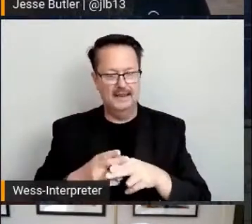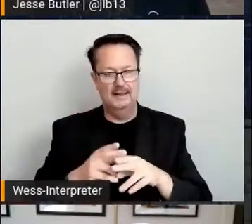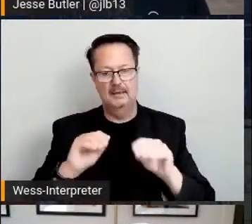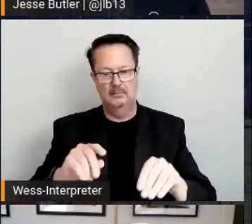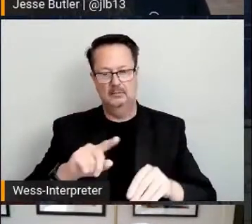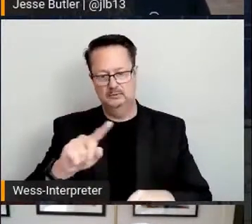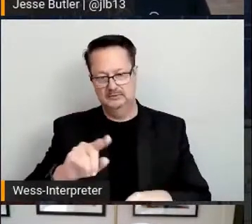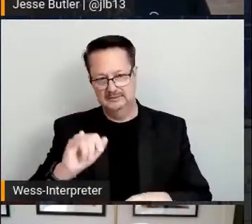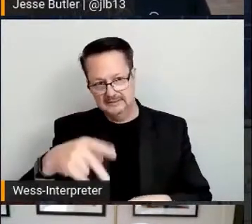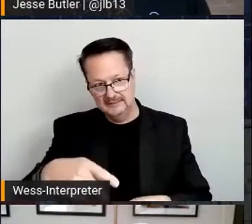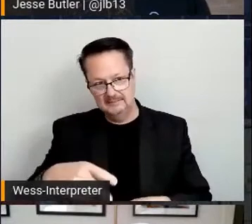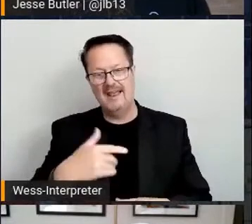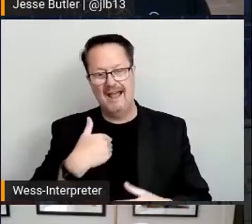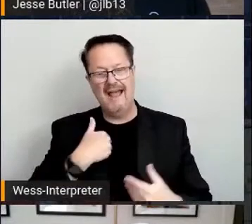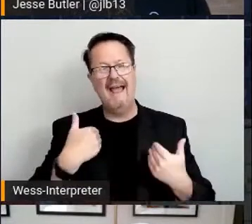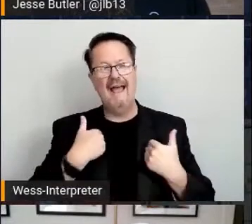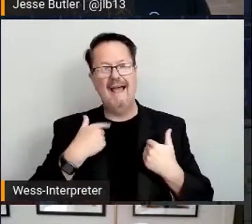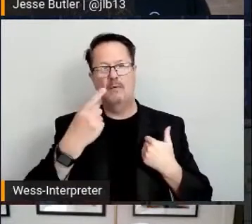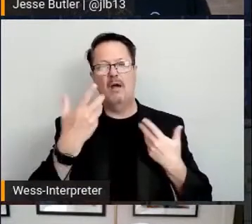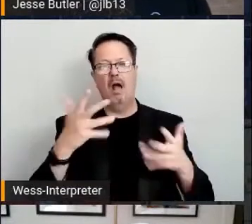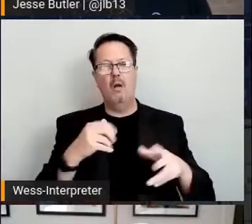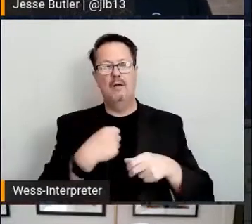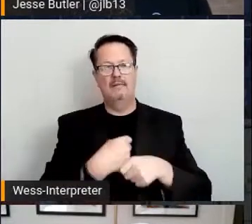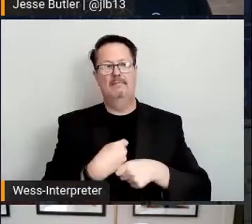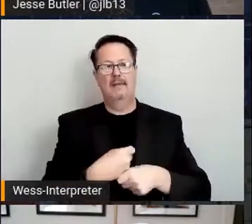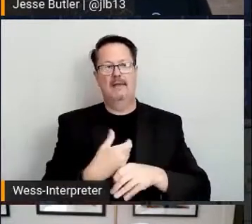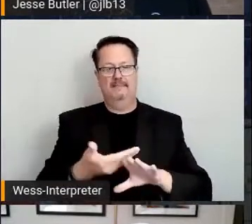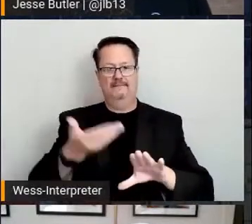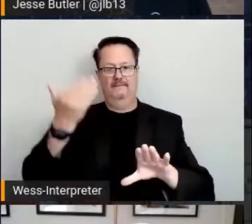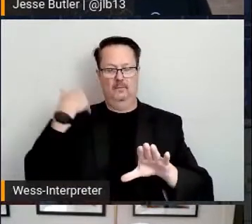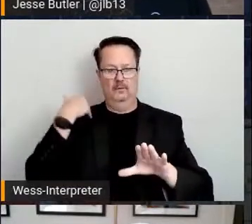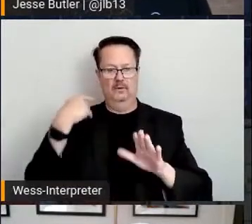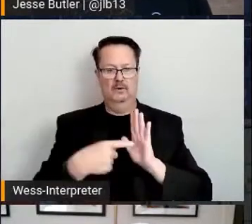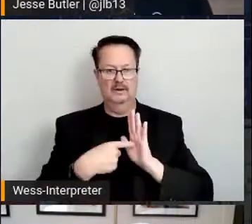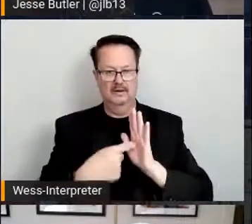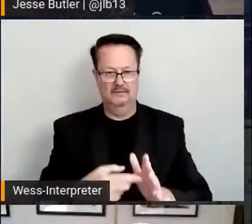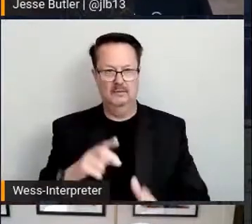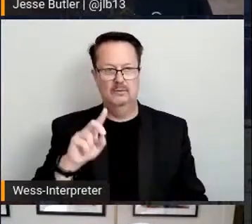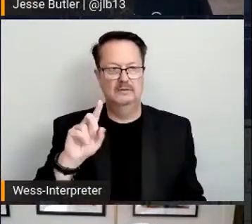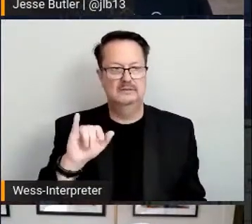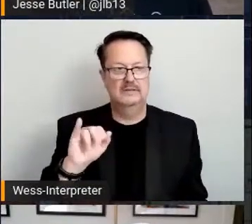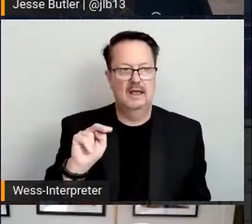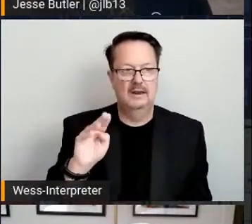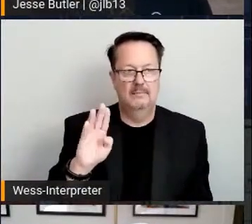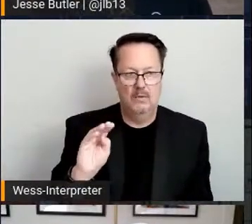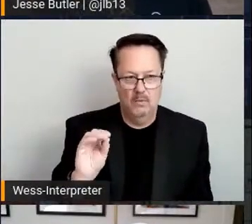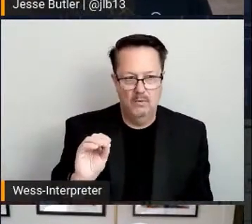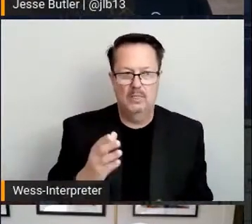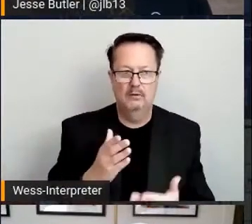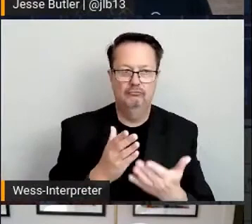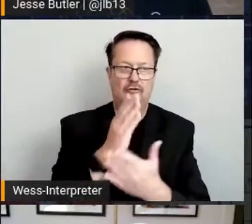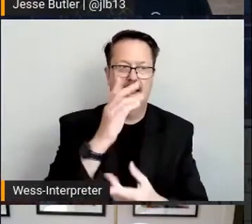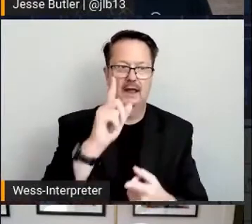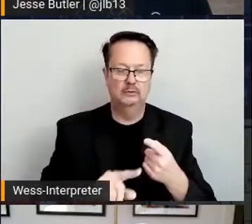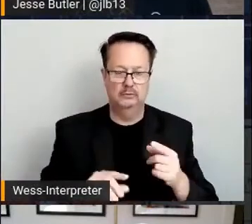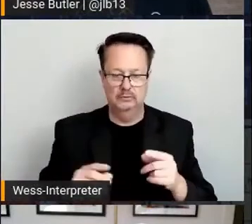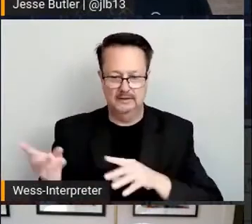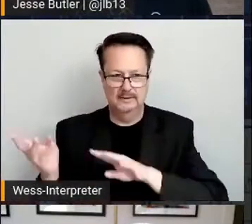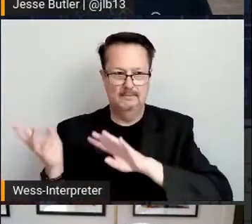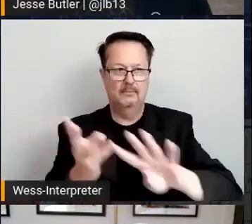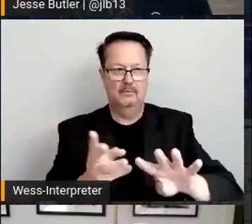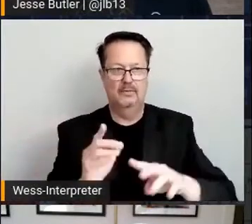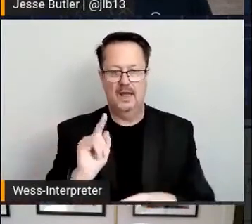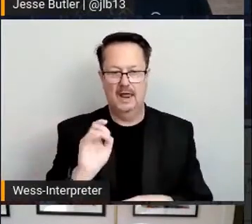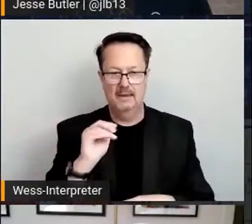role arm that I prepared before that, basically giving a DynamoDB read writes to put item, and for list item, I